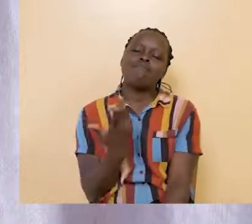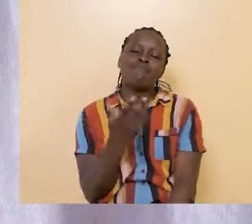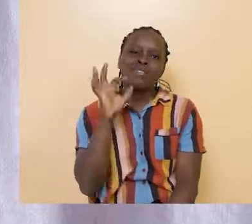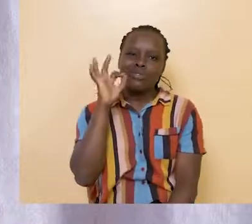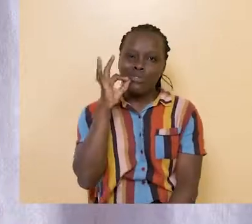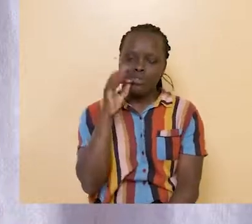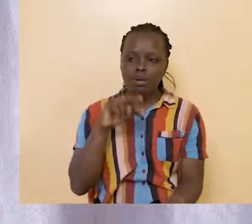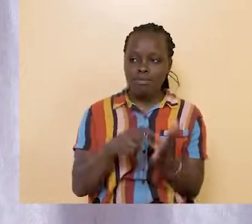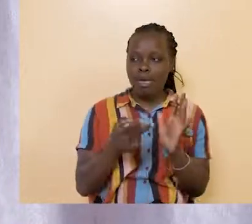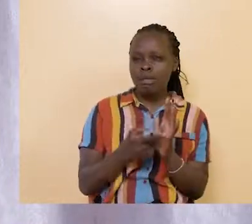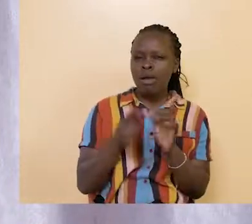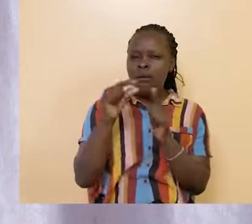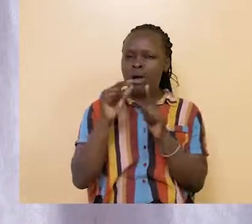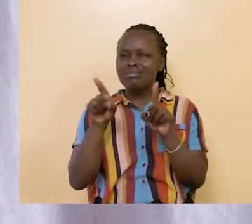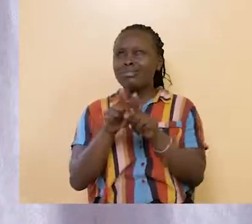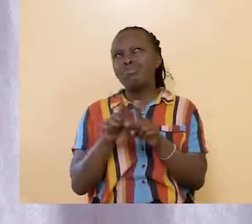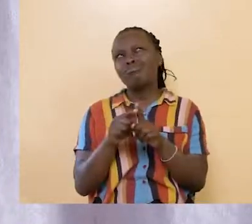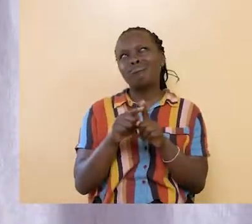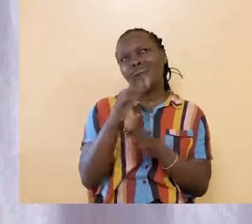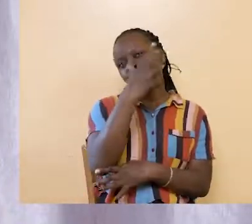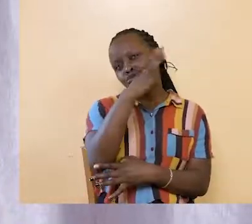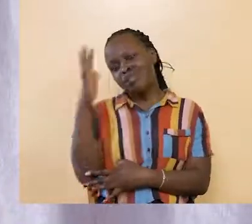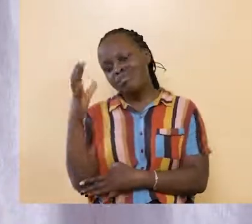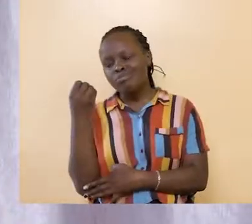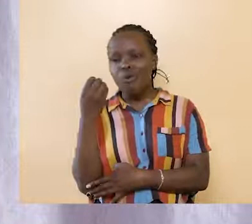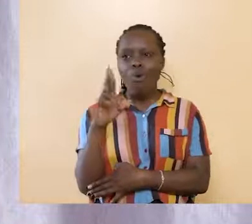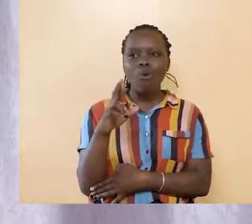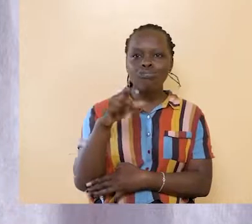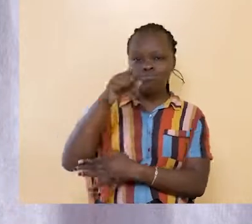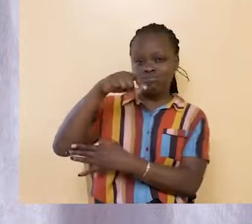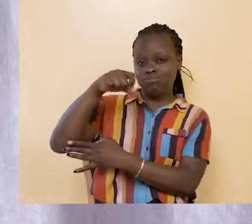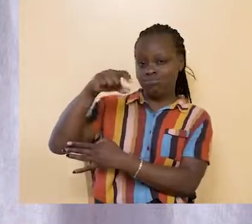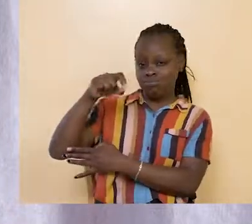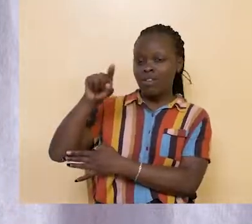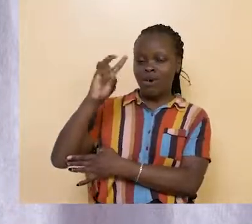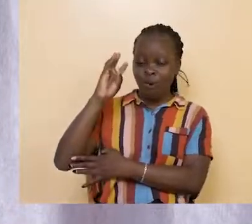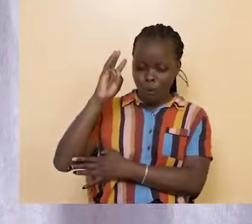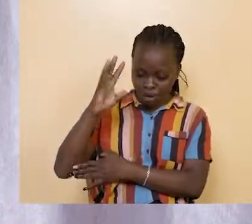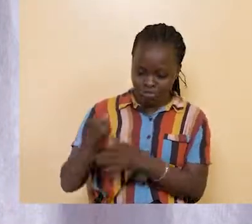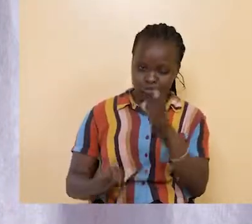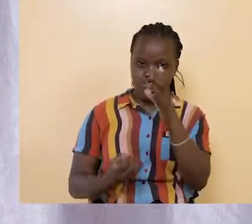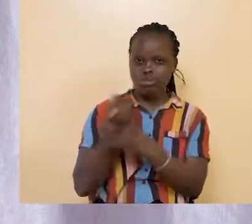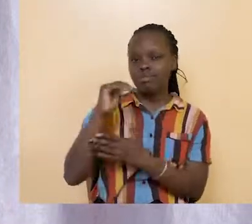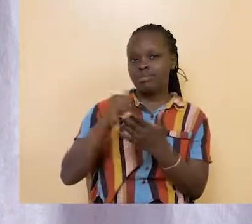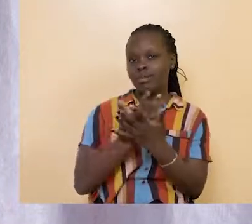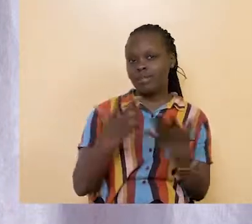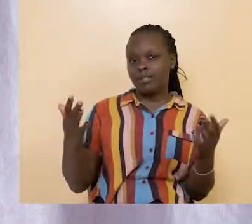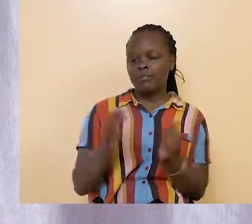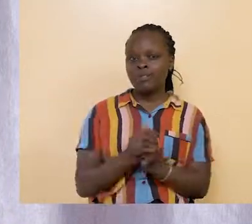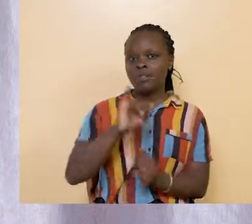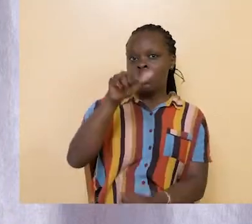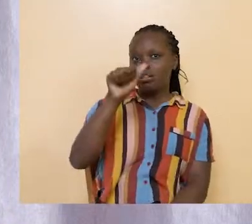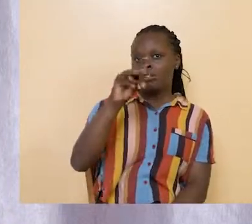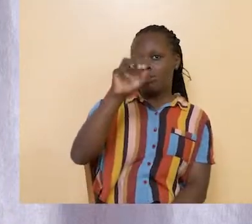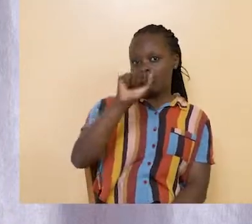like trees or like seeds planted, and they will reap a harvest. James